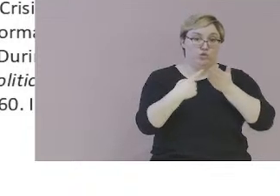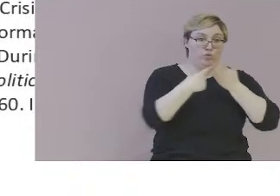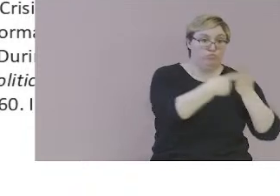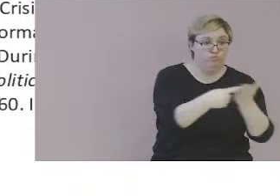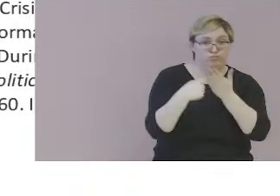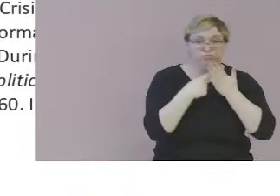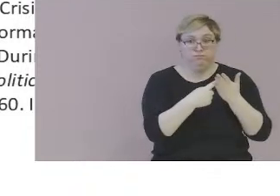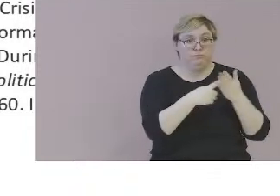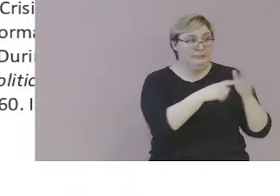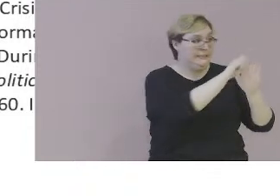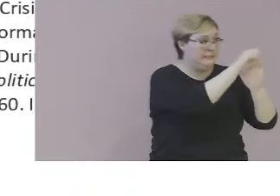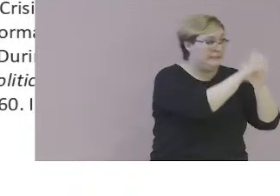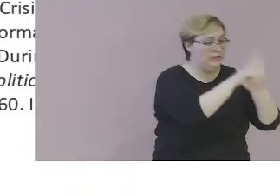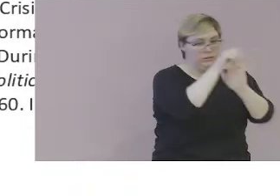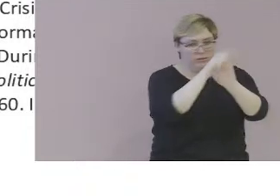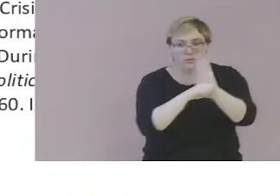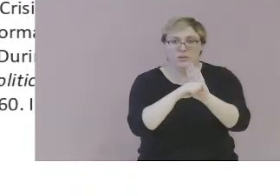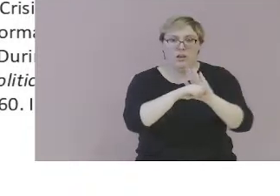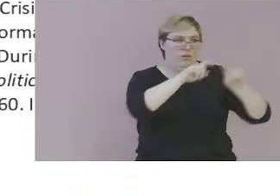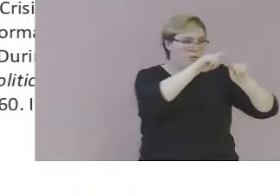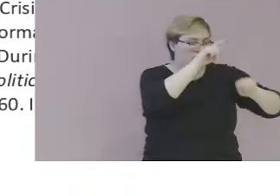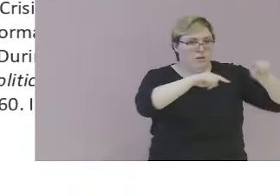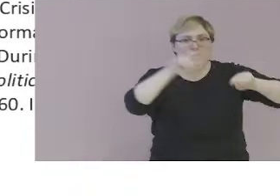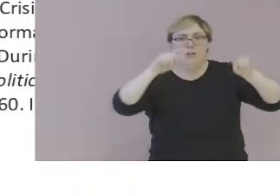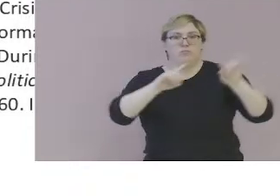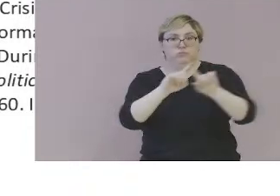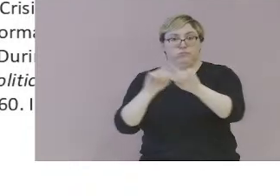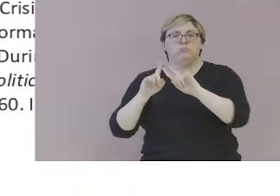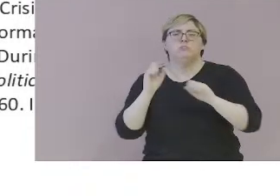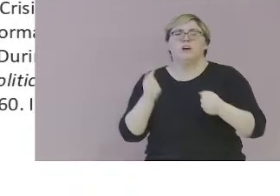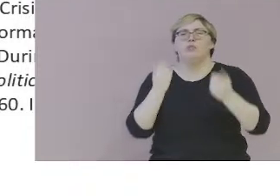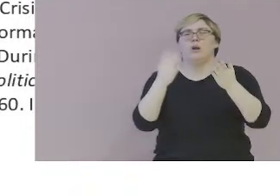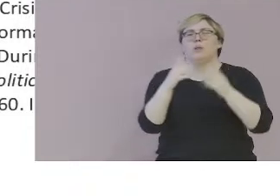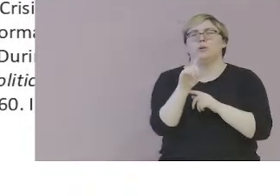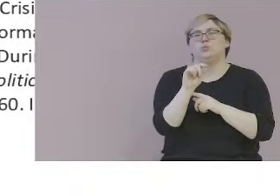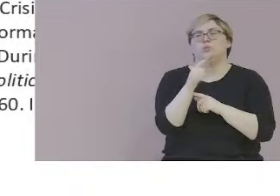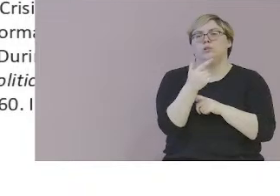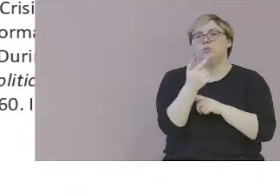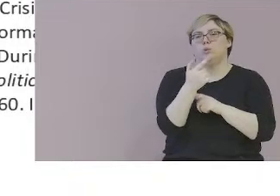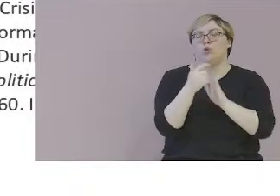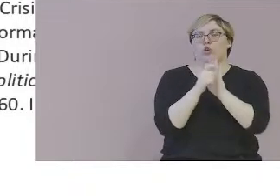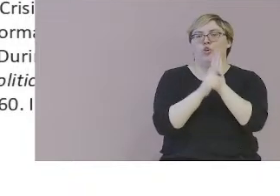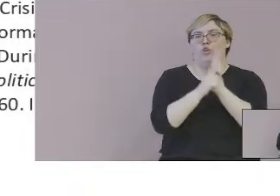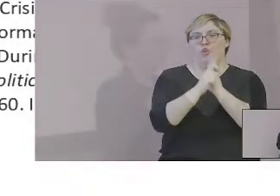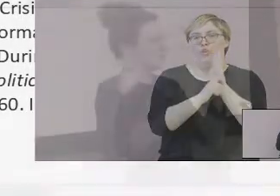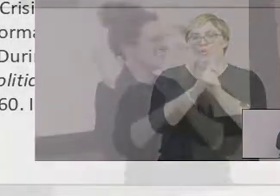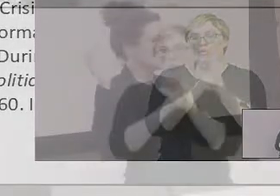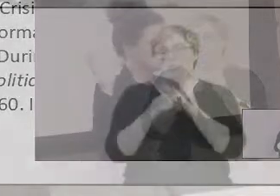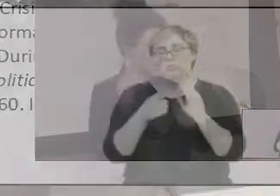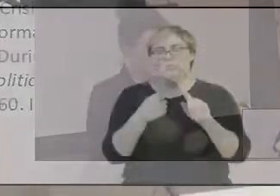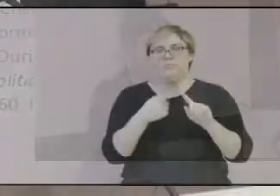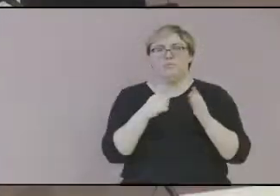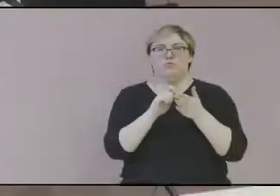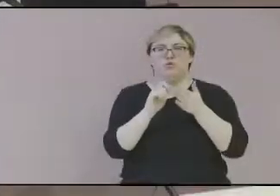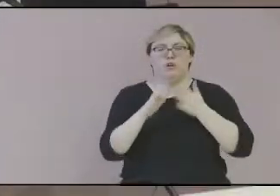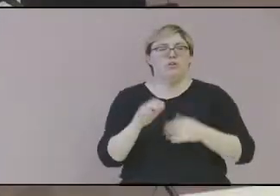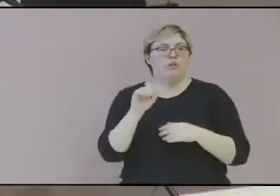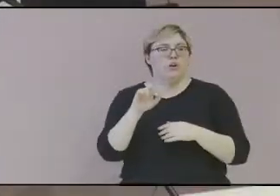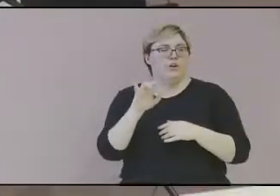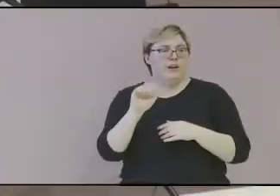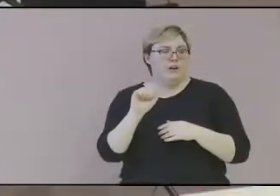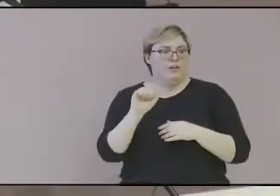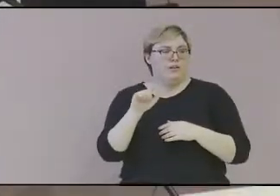state-by-state crisis standards of care, I recommend the 2021 article by Ari Neiman and colleagues pictured on this